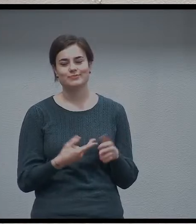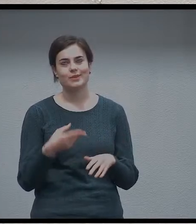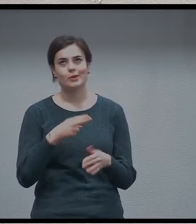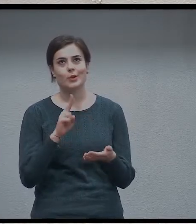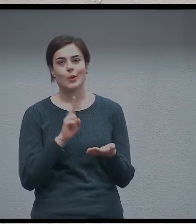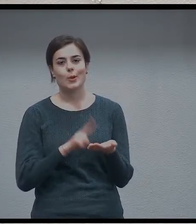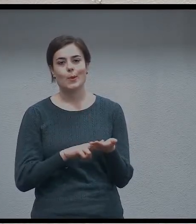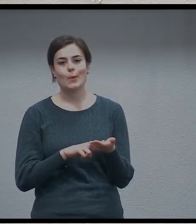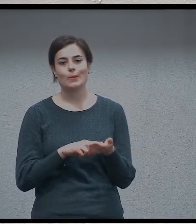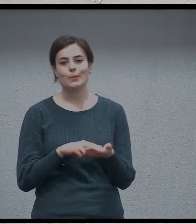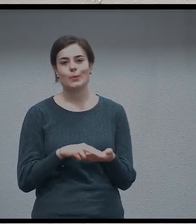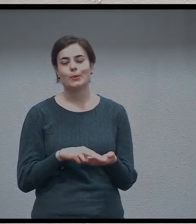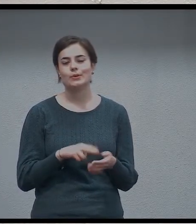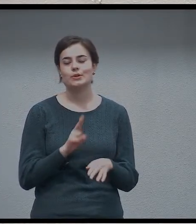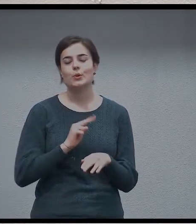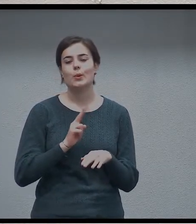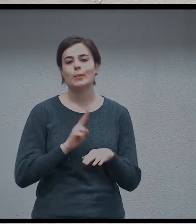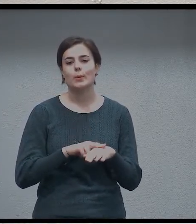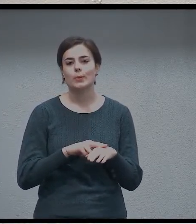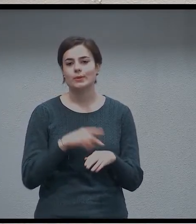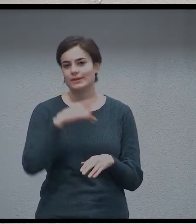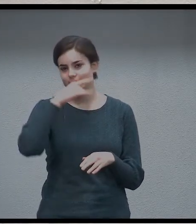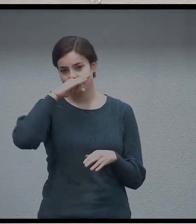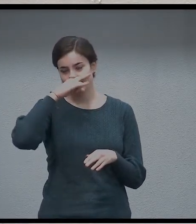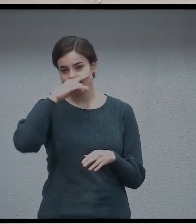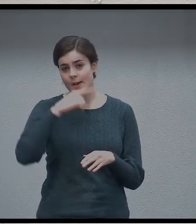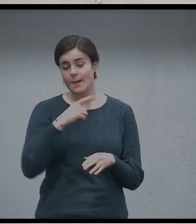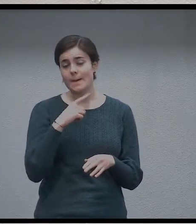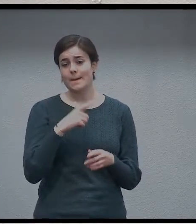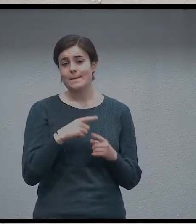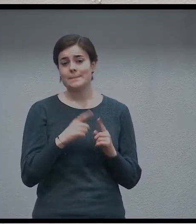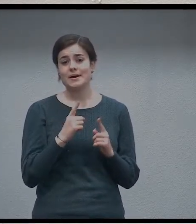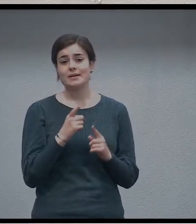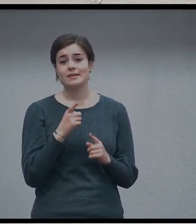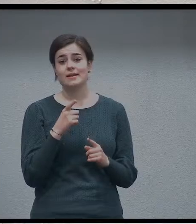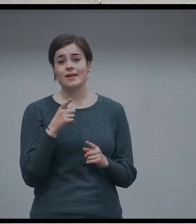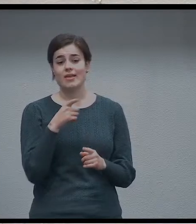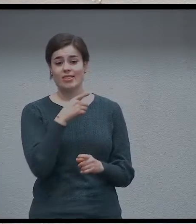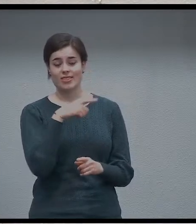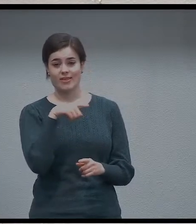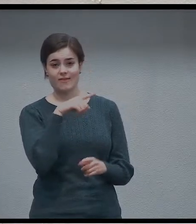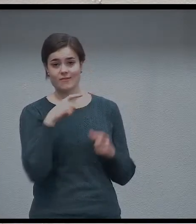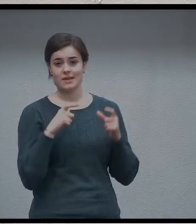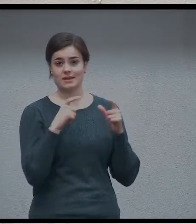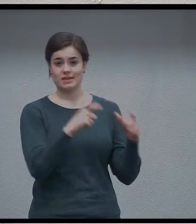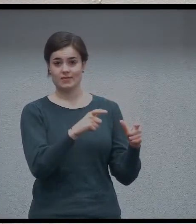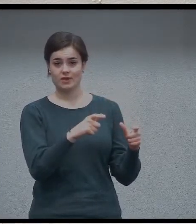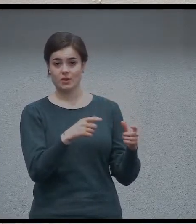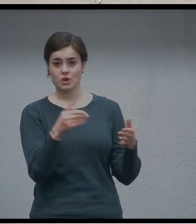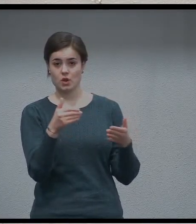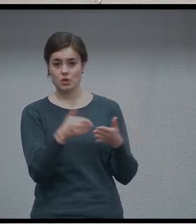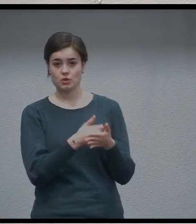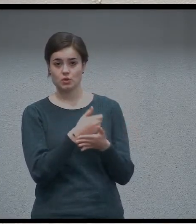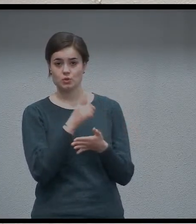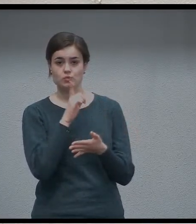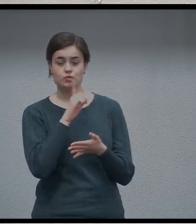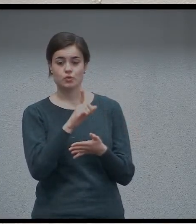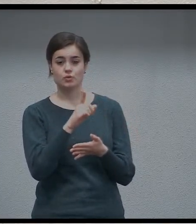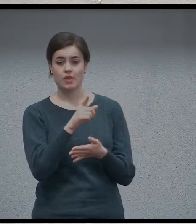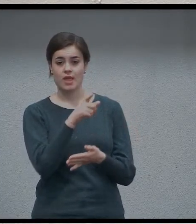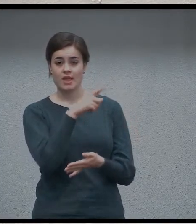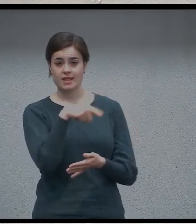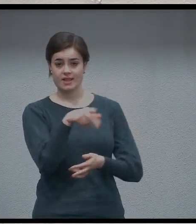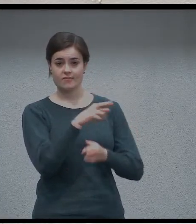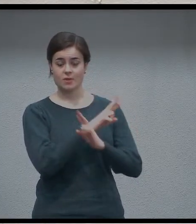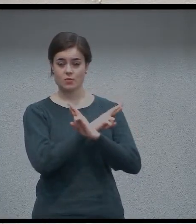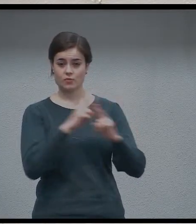for the most part, they've been given a new reality. So have we. They have been rescued from a